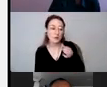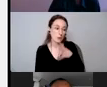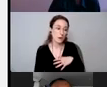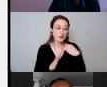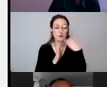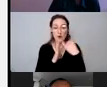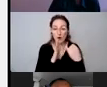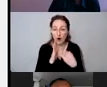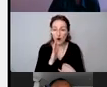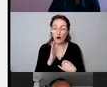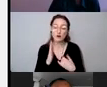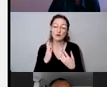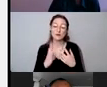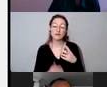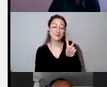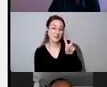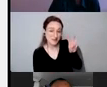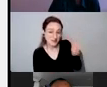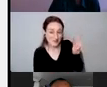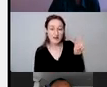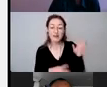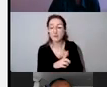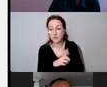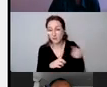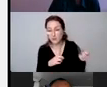against domestic violence.